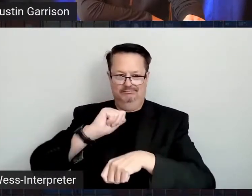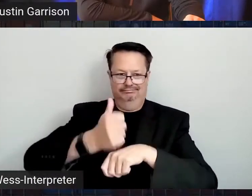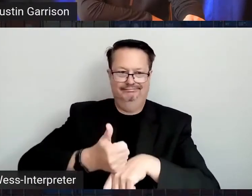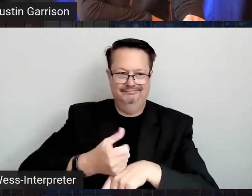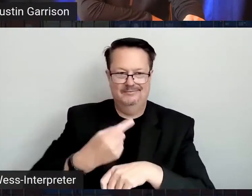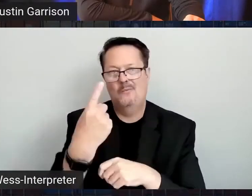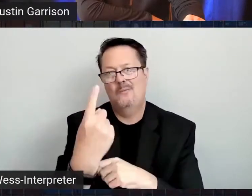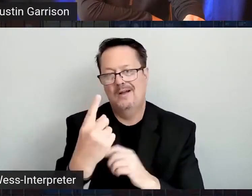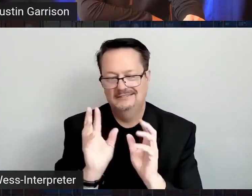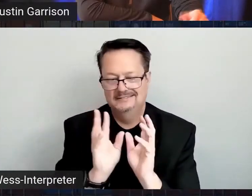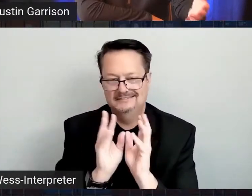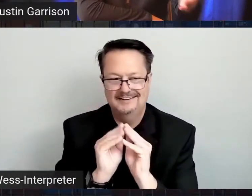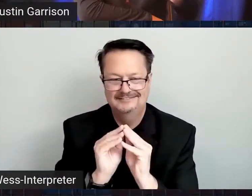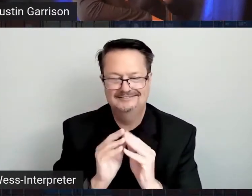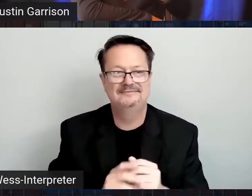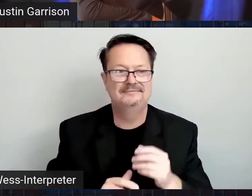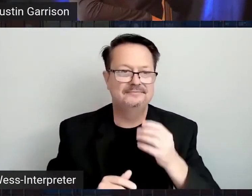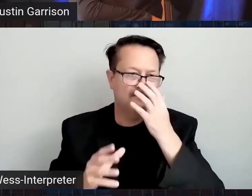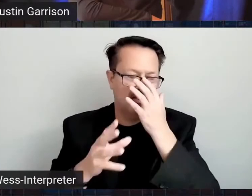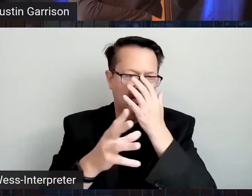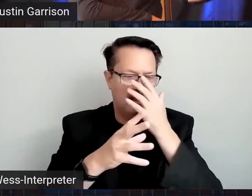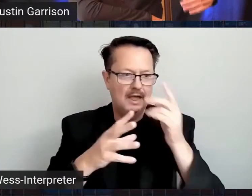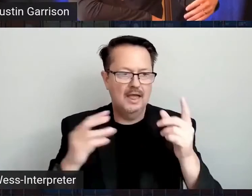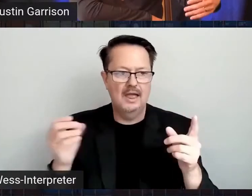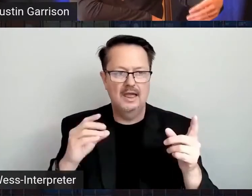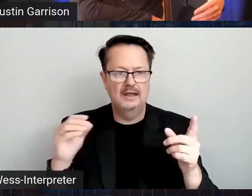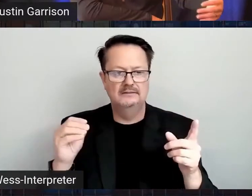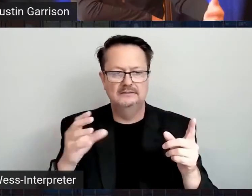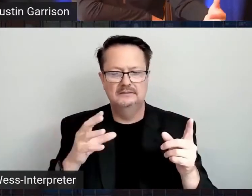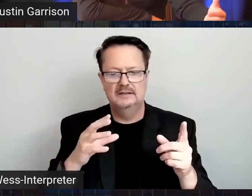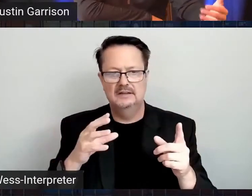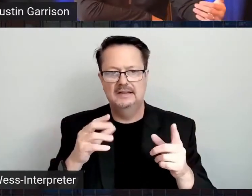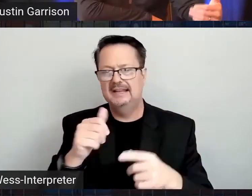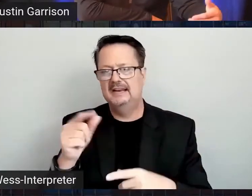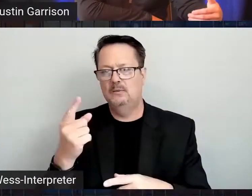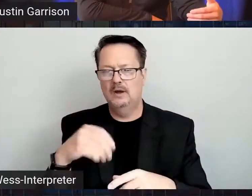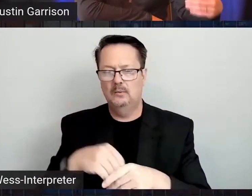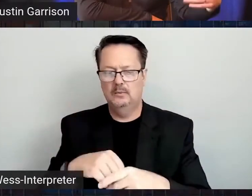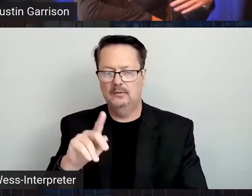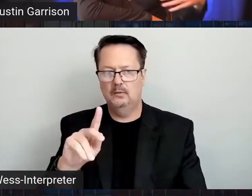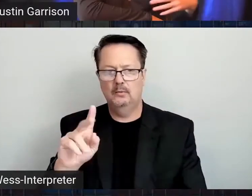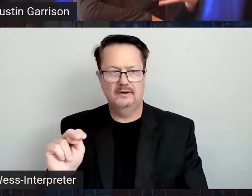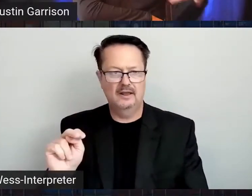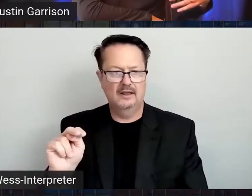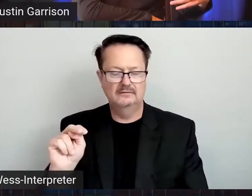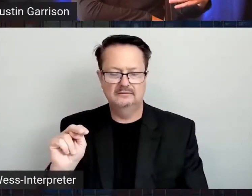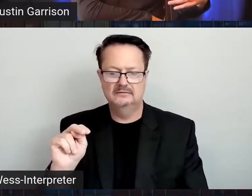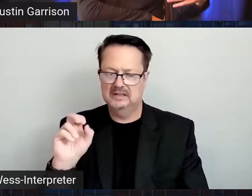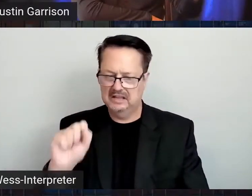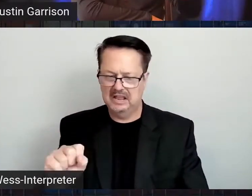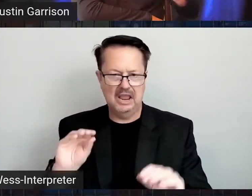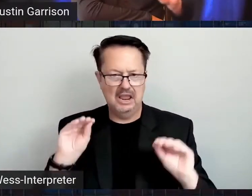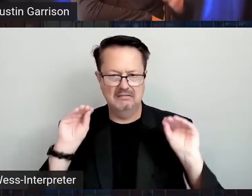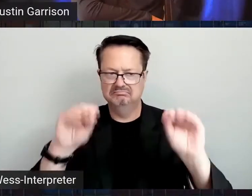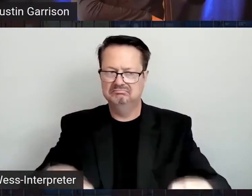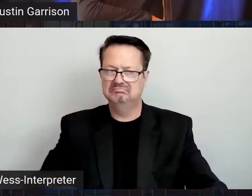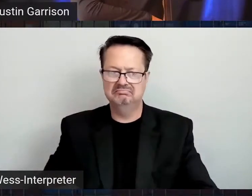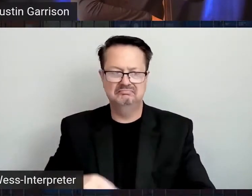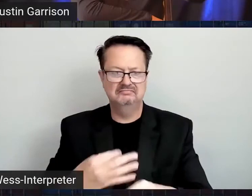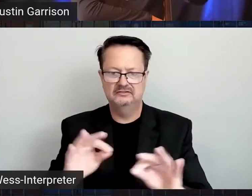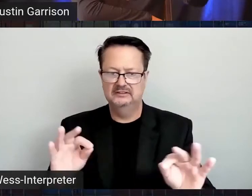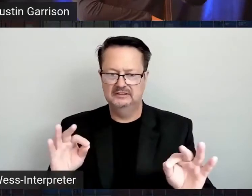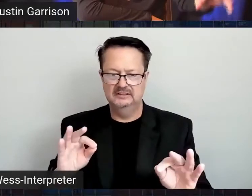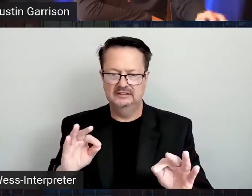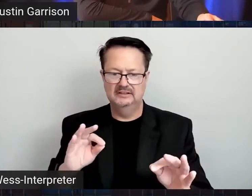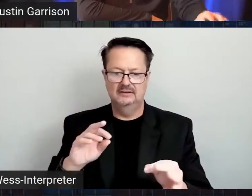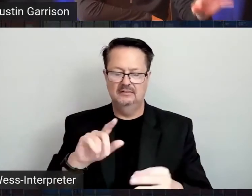session. Yeah, and anyone with a Kubernetes cluster is free to still install the CloudWatch logging agent to send their